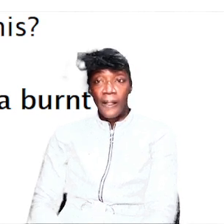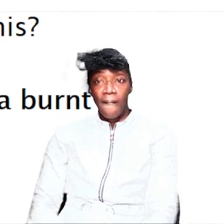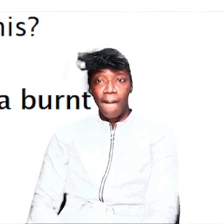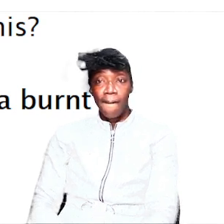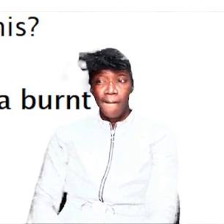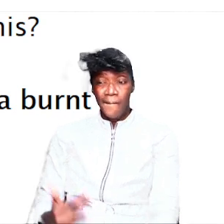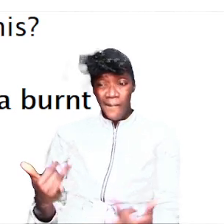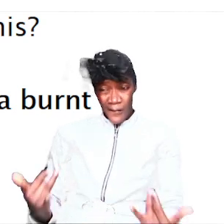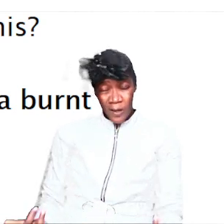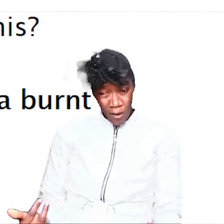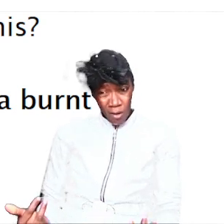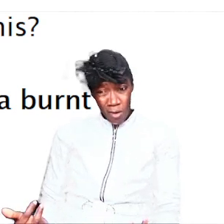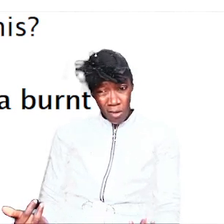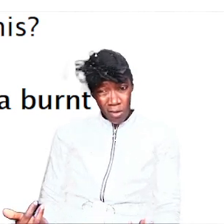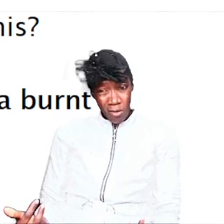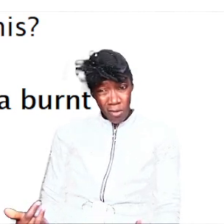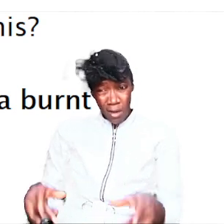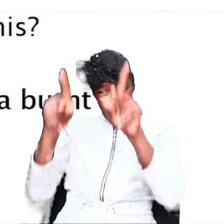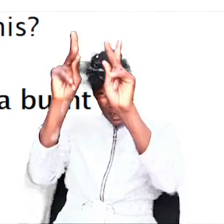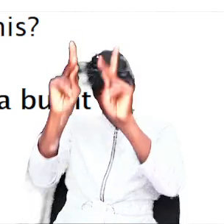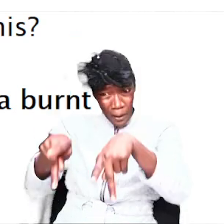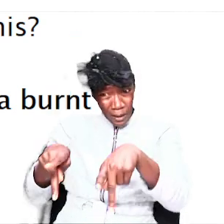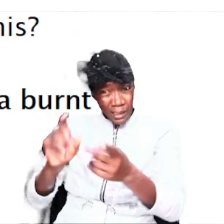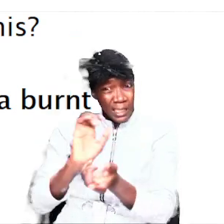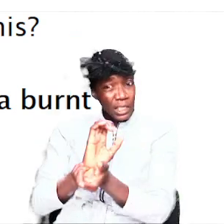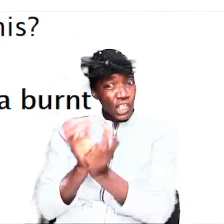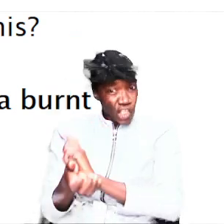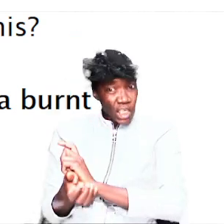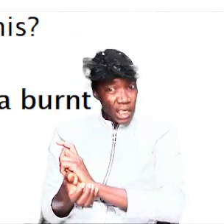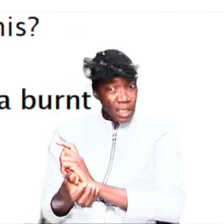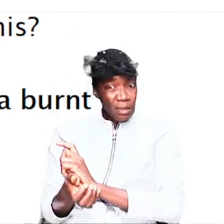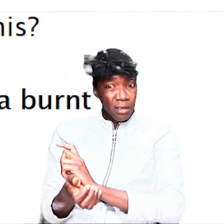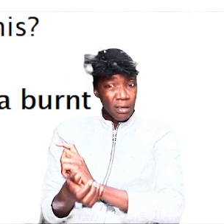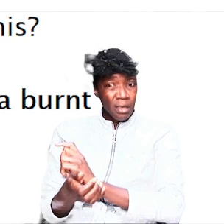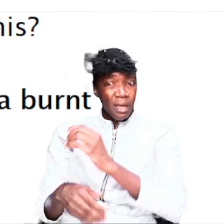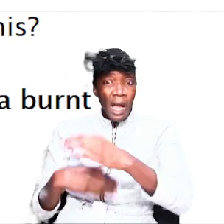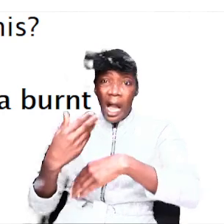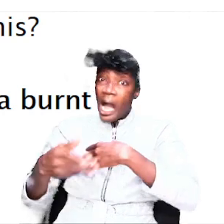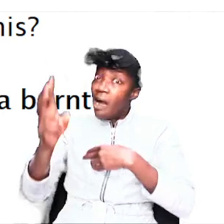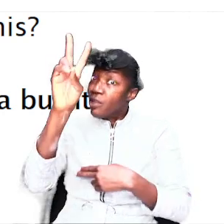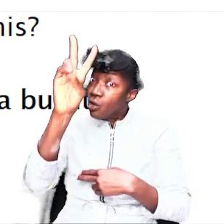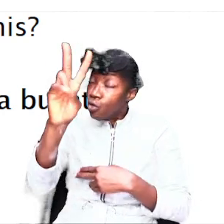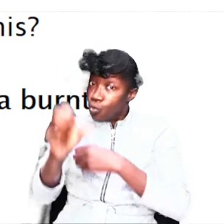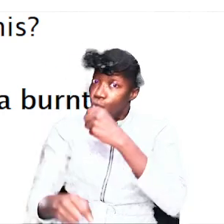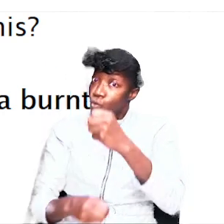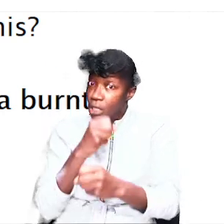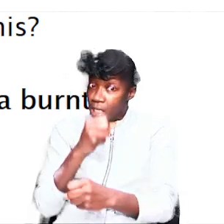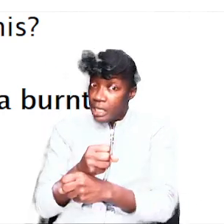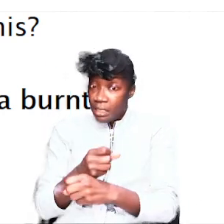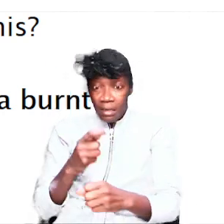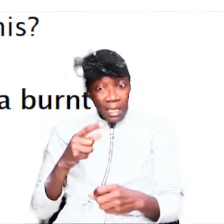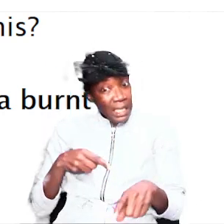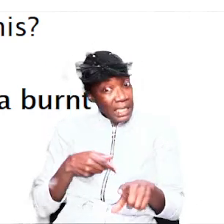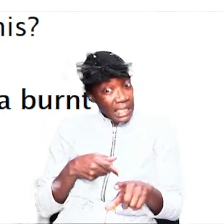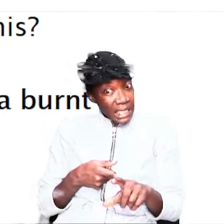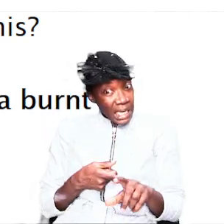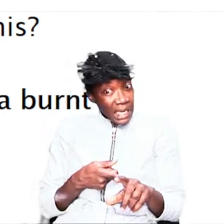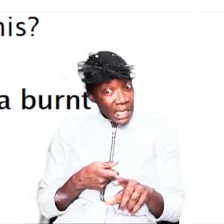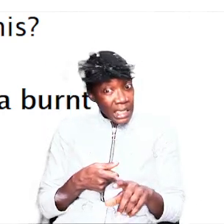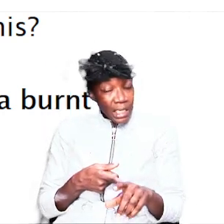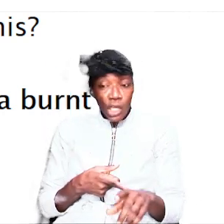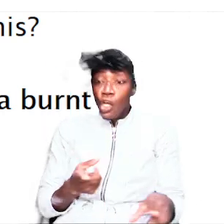How can a person change like this after 2 years? After he started out doing everything